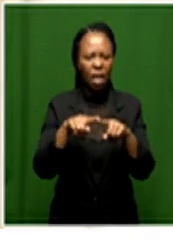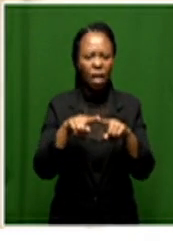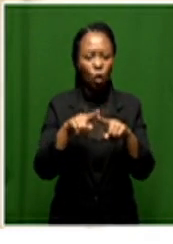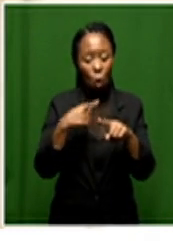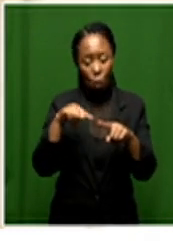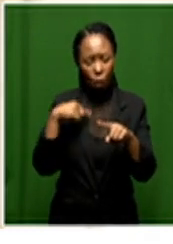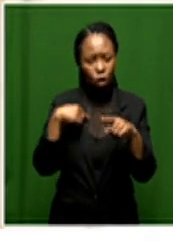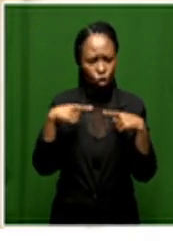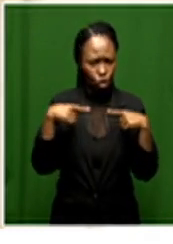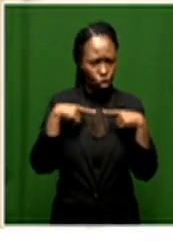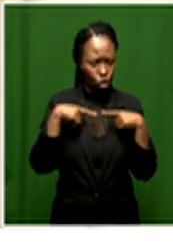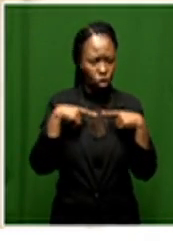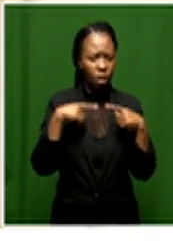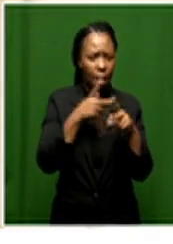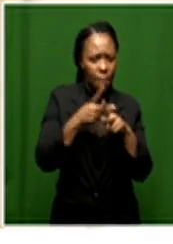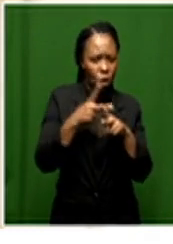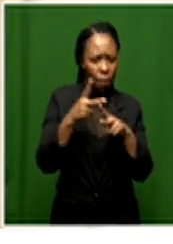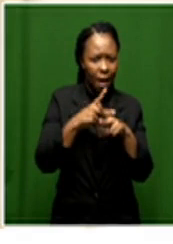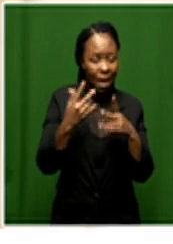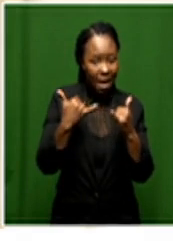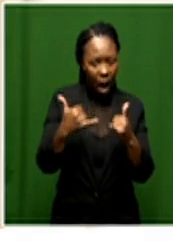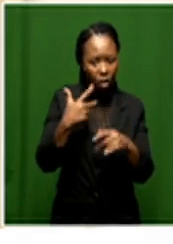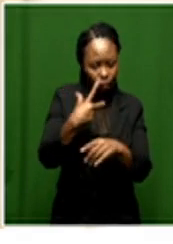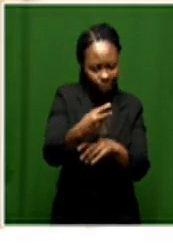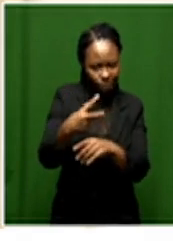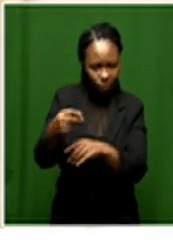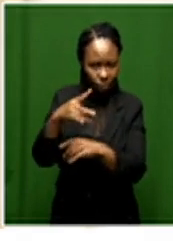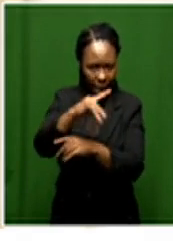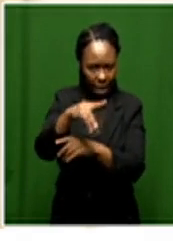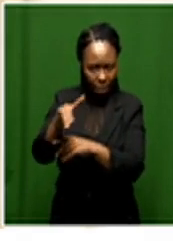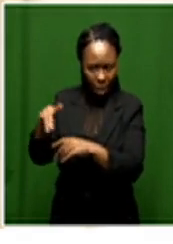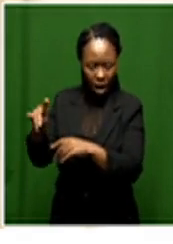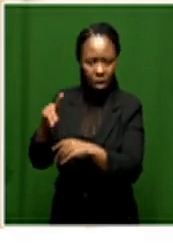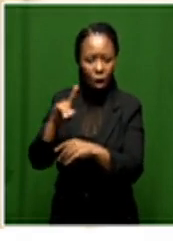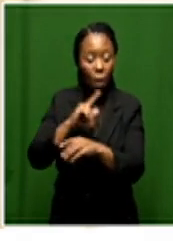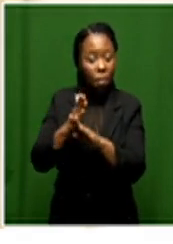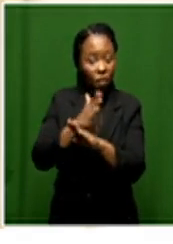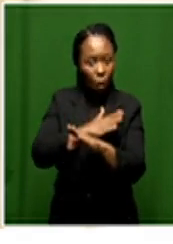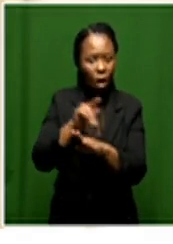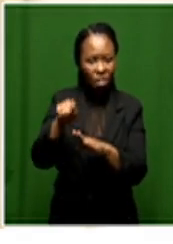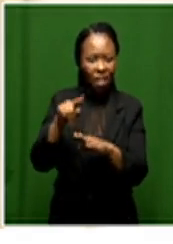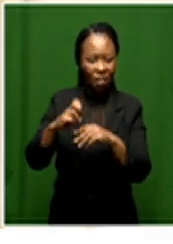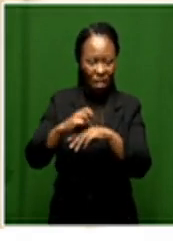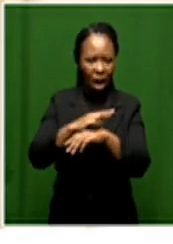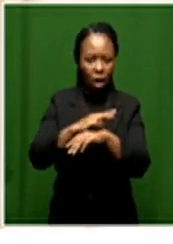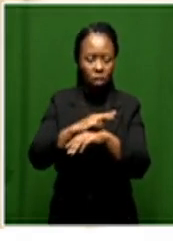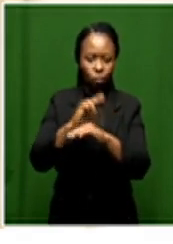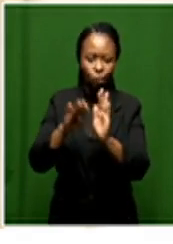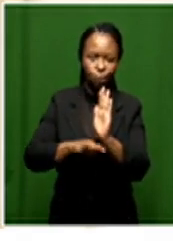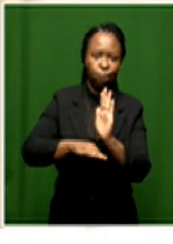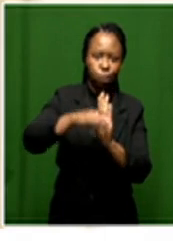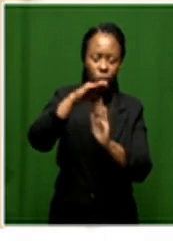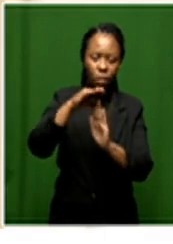be prepared, we need to vaccinate now before the vector activity is high and the virus overwhelms